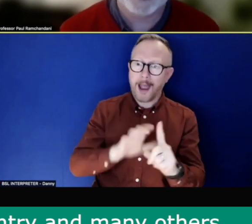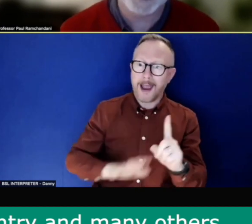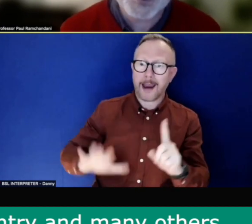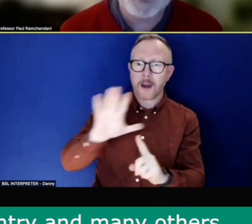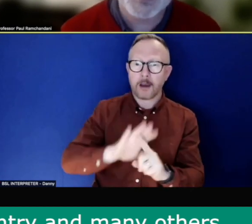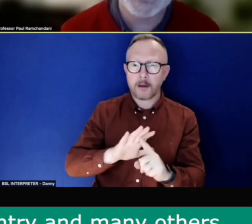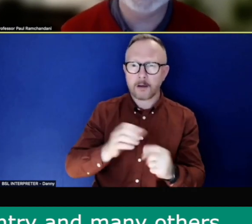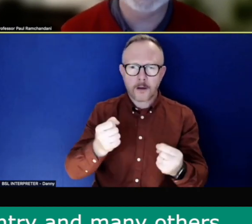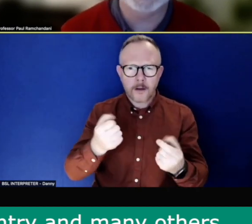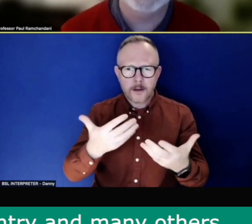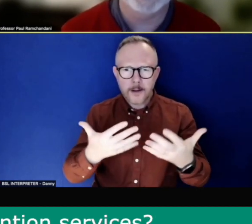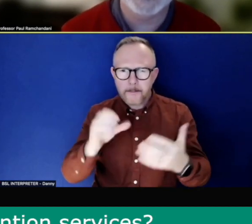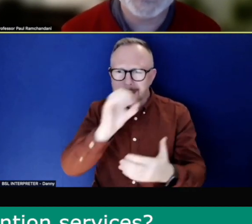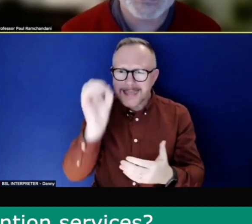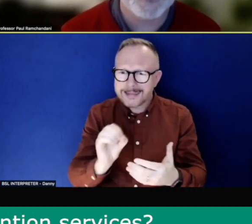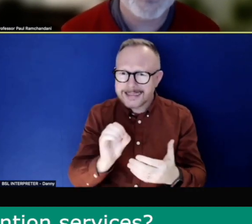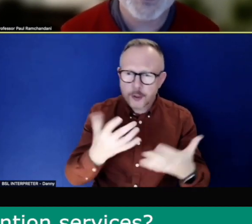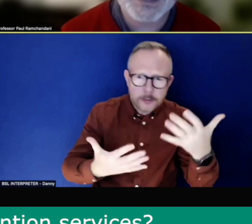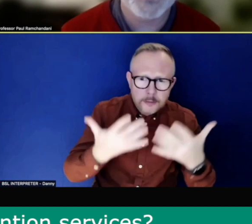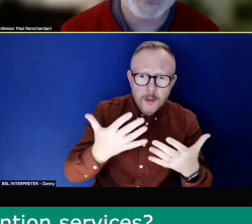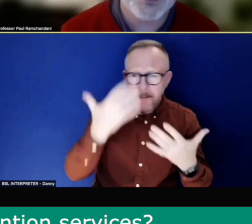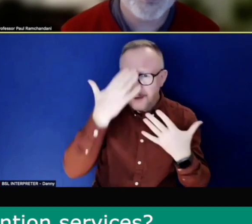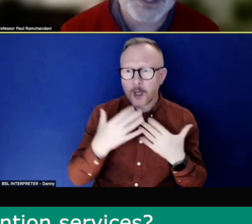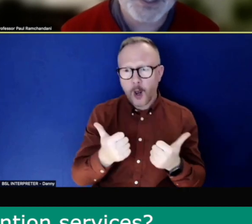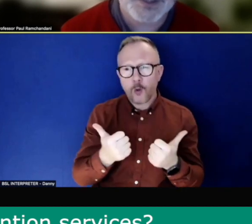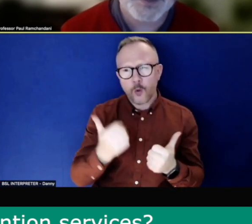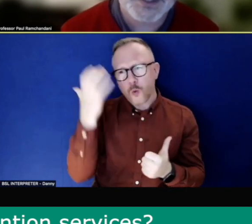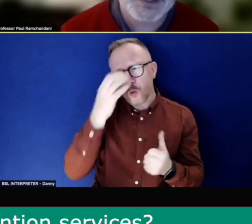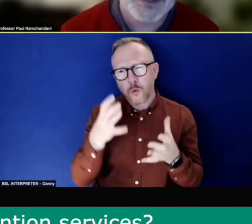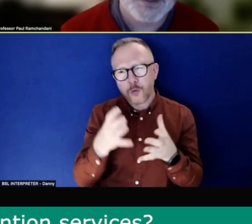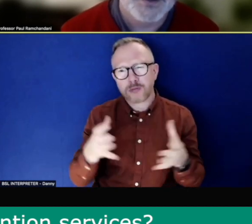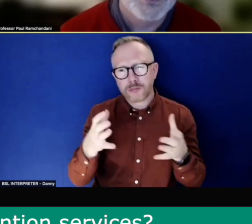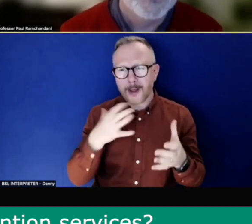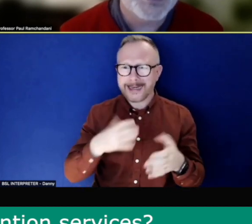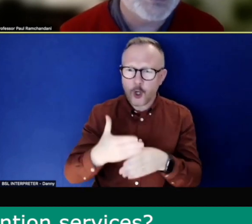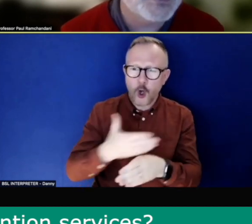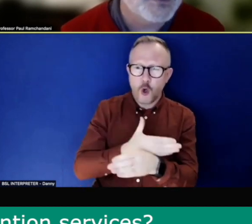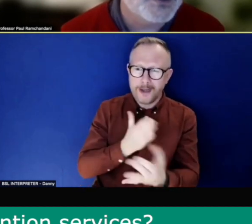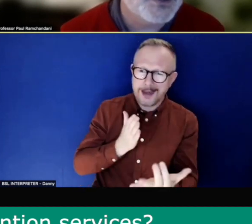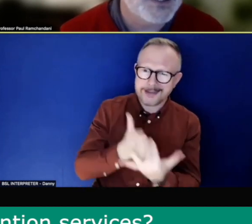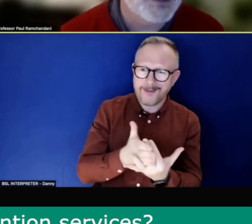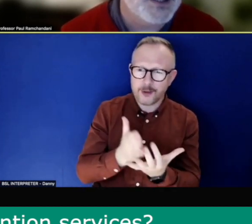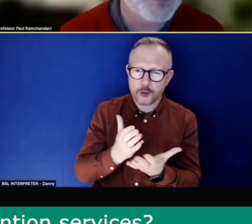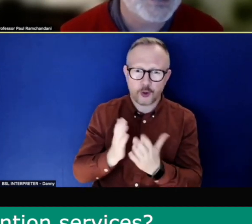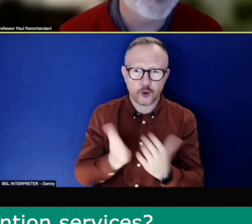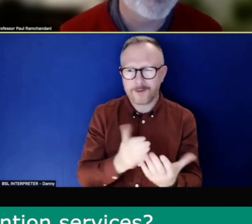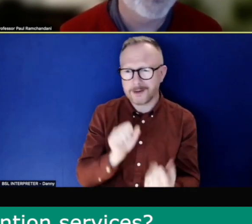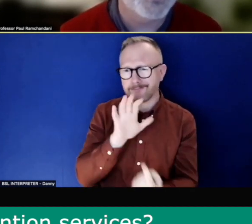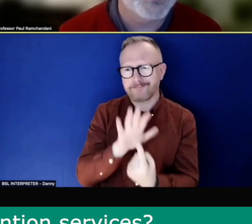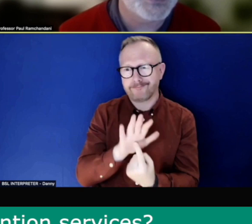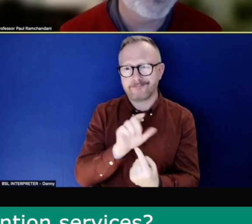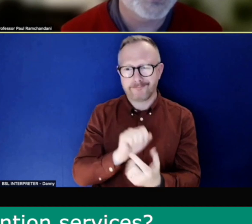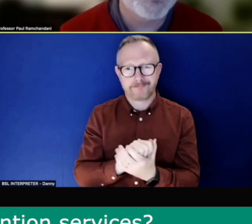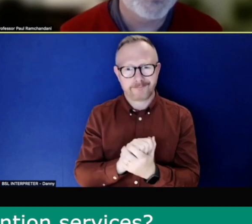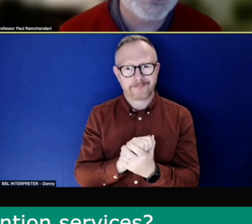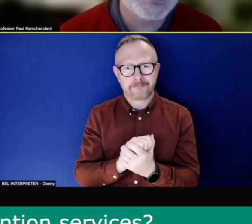that, boy, do we really need it. We need to have early intervention and prevention services. This is showing data from